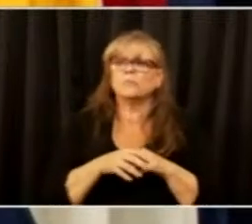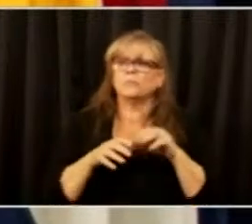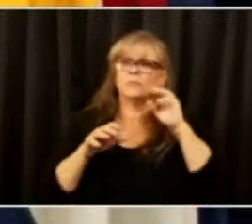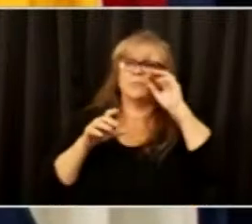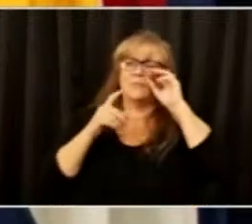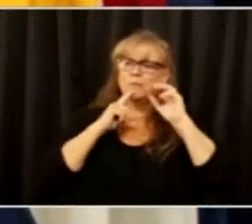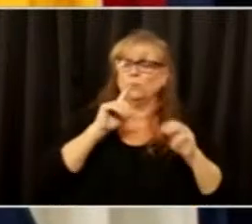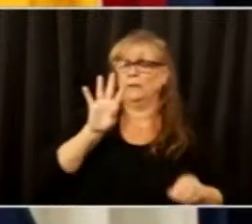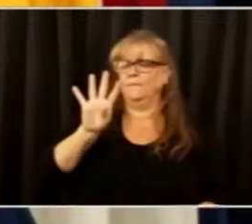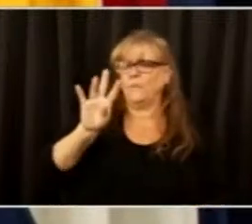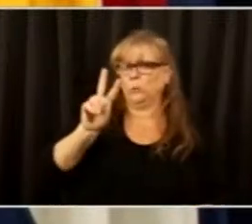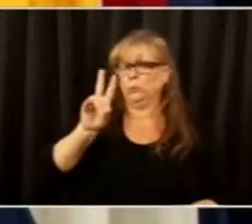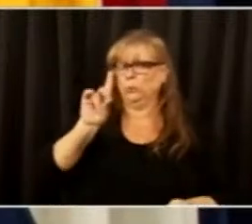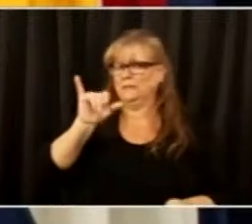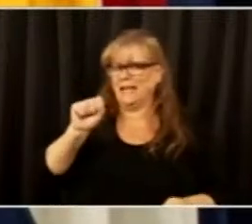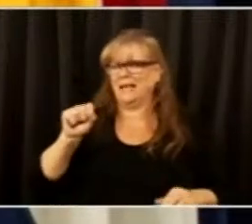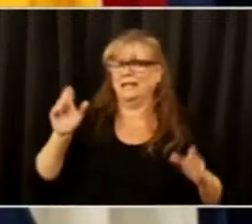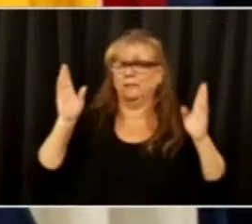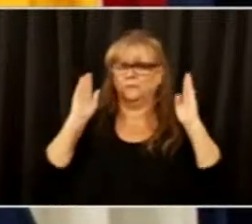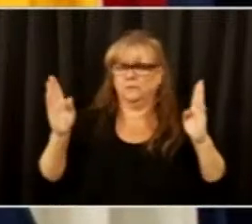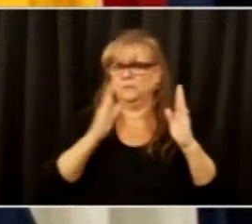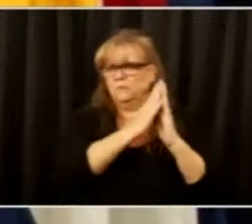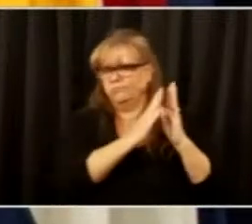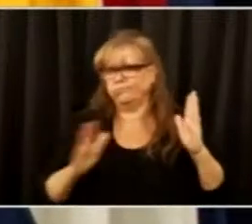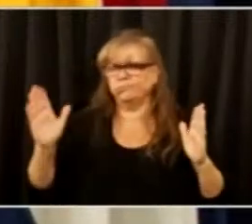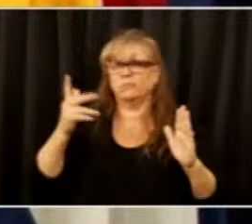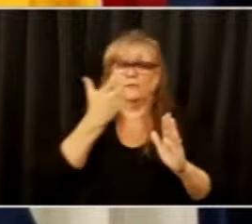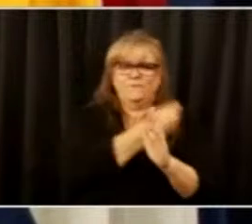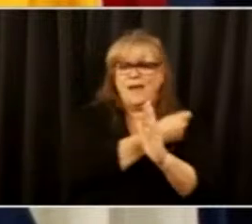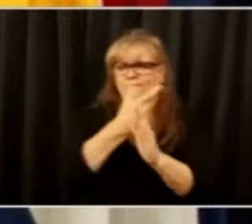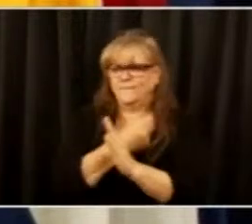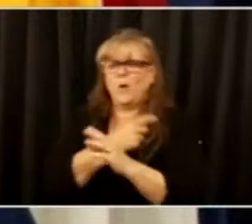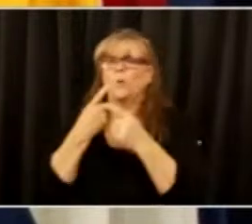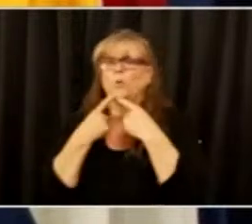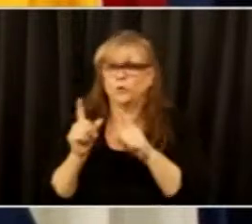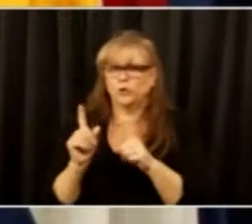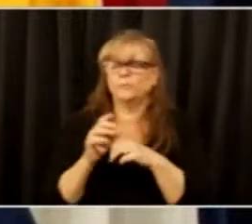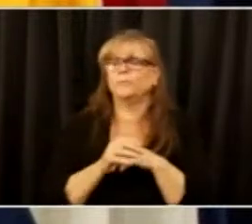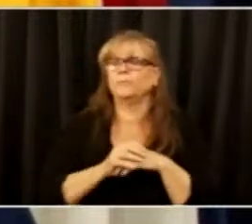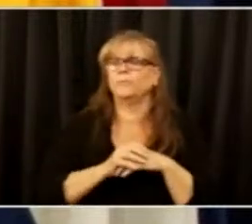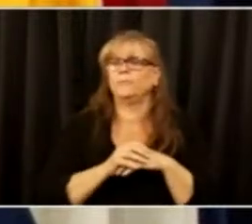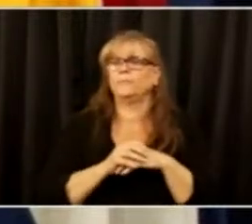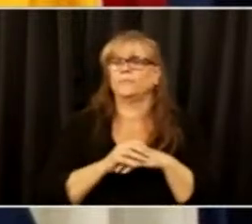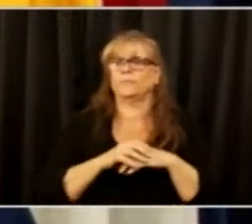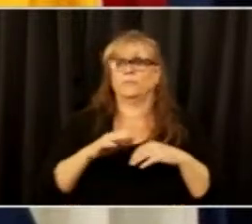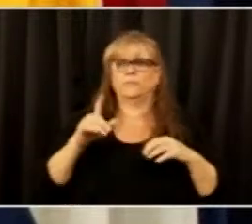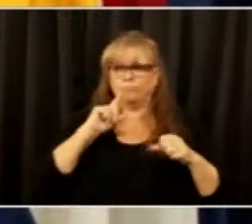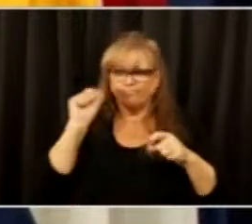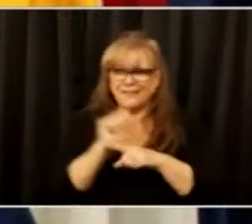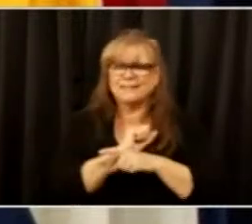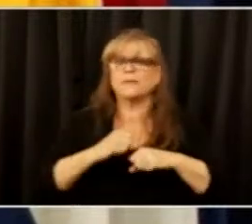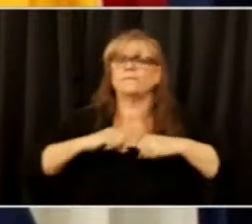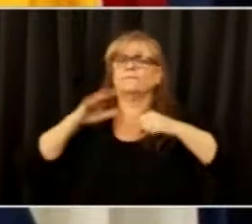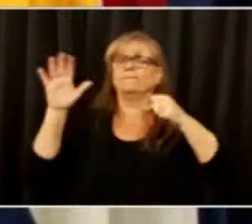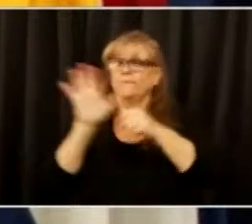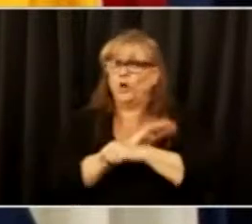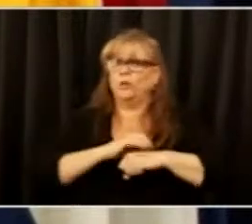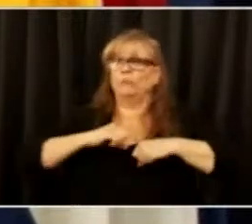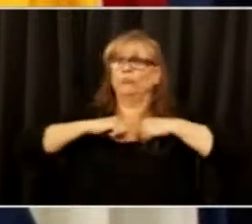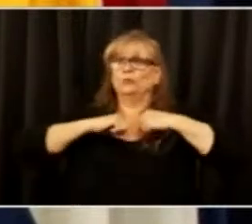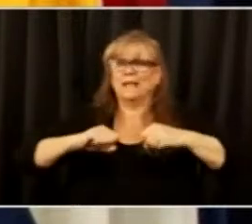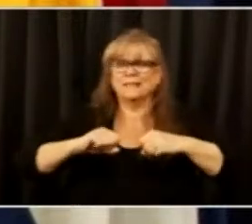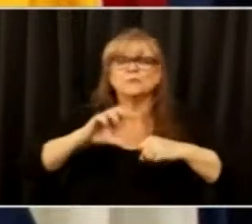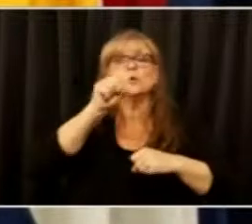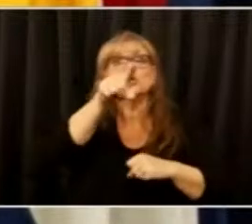be fully effective in giving you the immune response you need to consider yourself fully protected from the virus. Stay safe, Colorado.